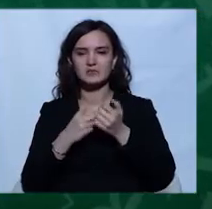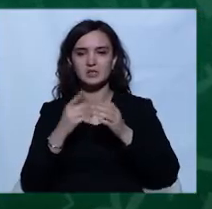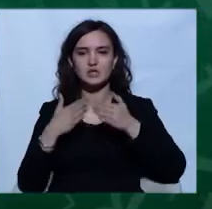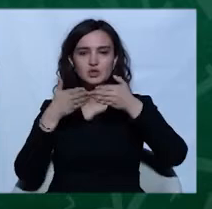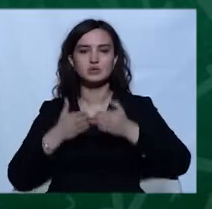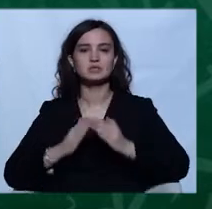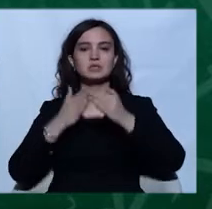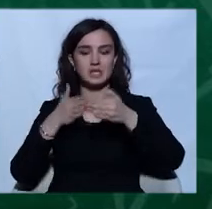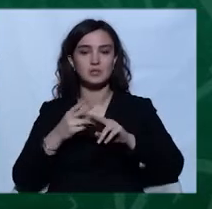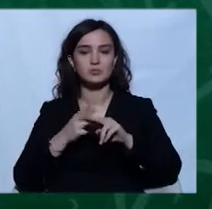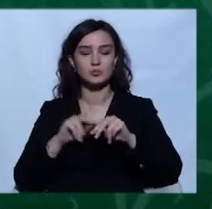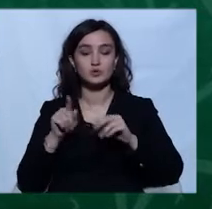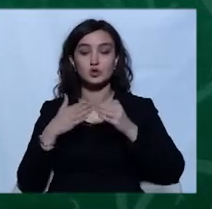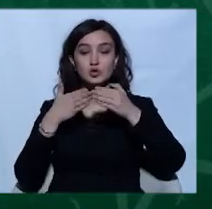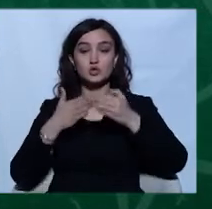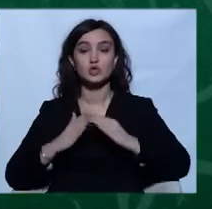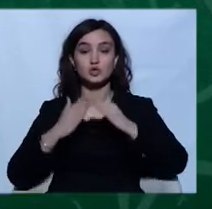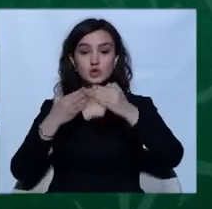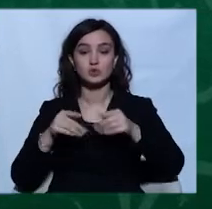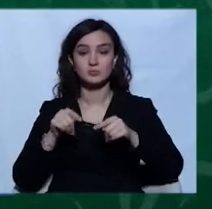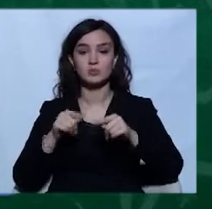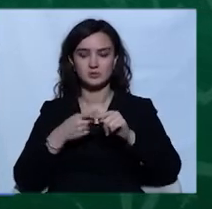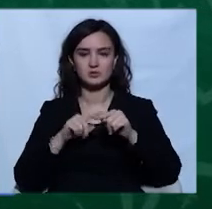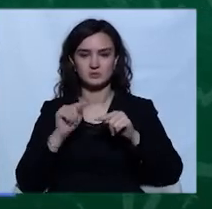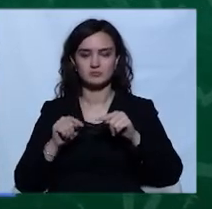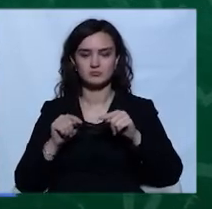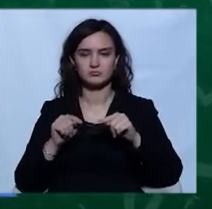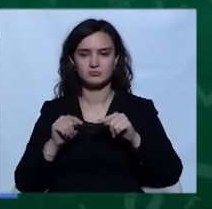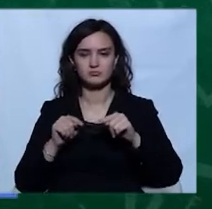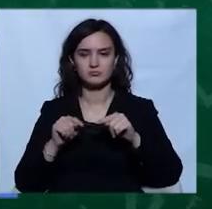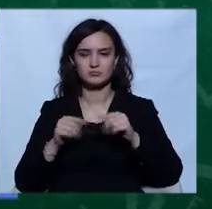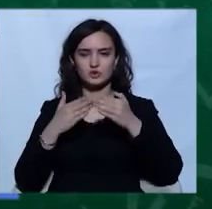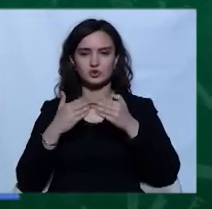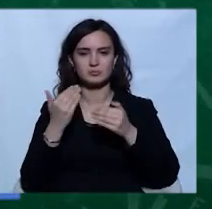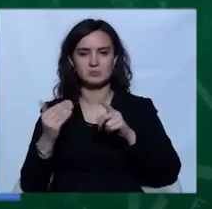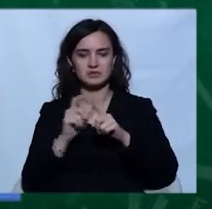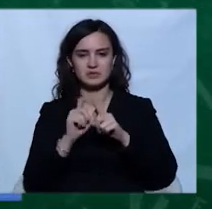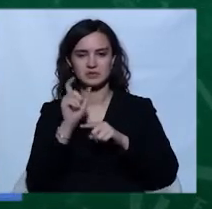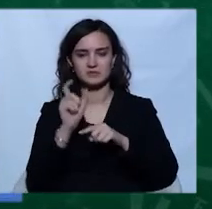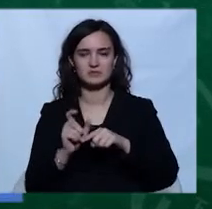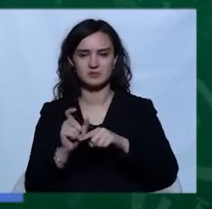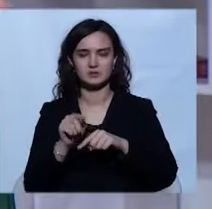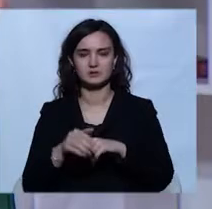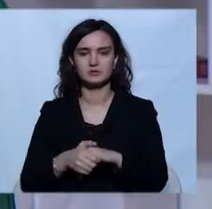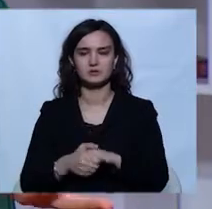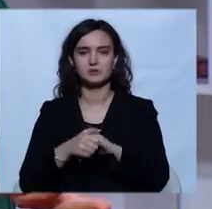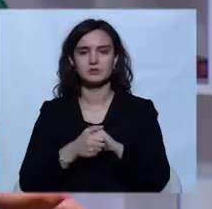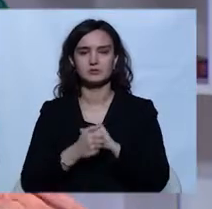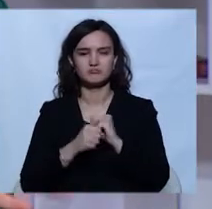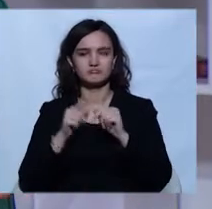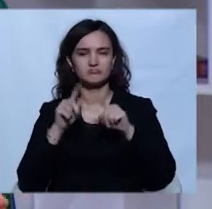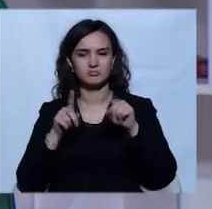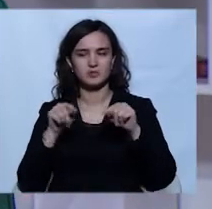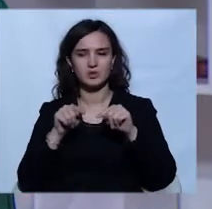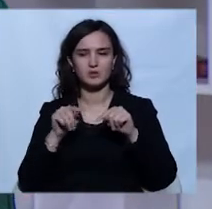shipwreck, because a shipwreck is the destruction of a ship when it crashes, usually